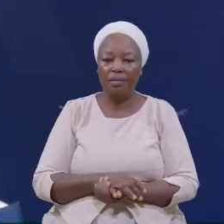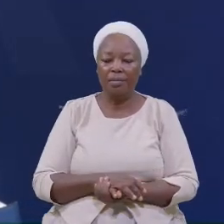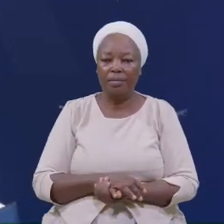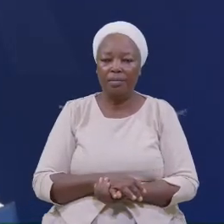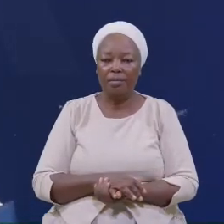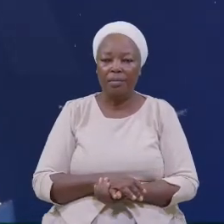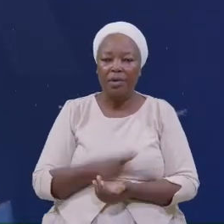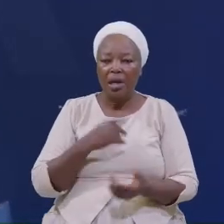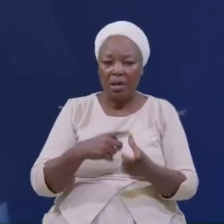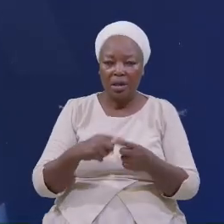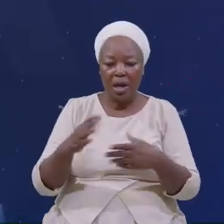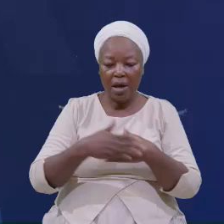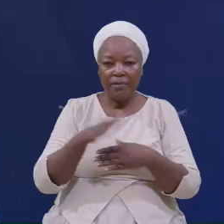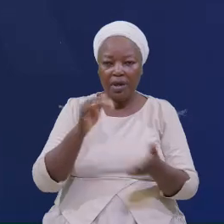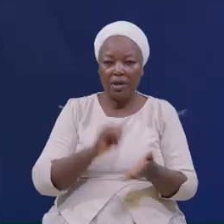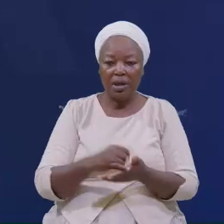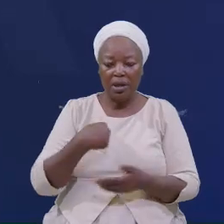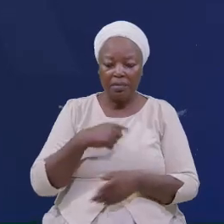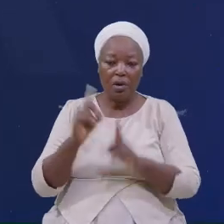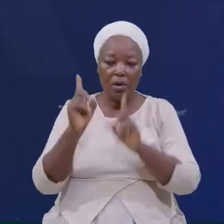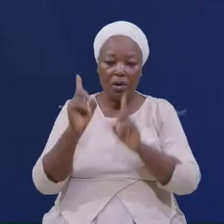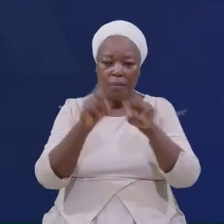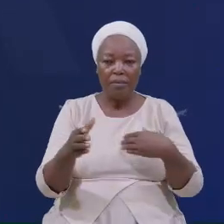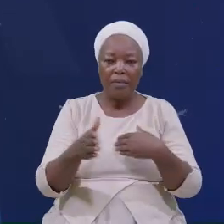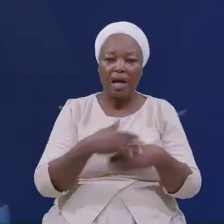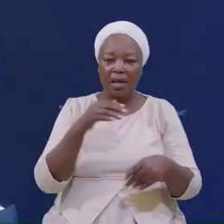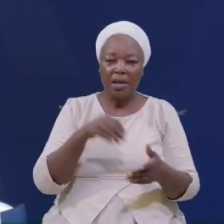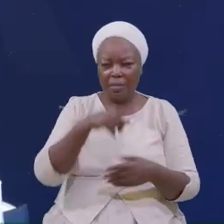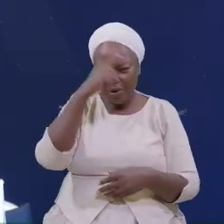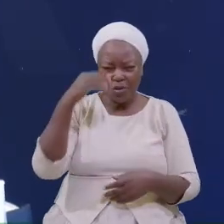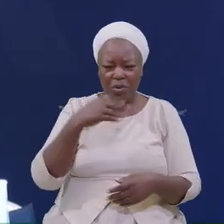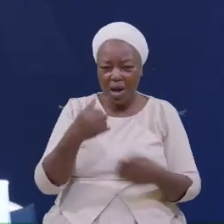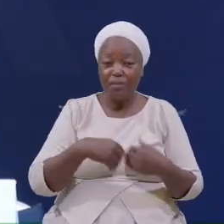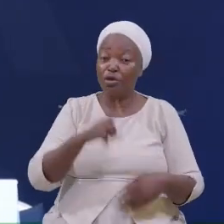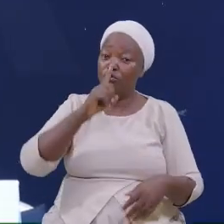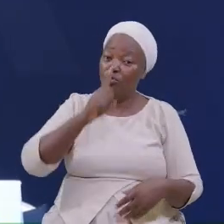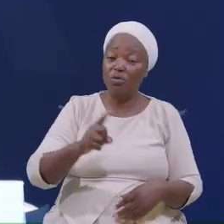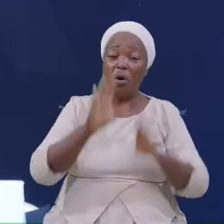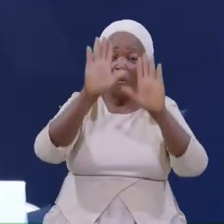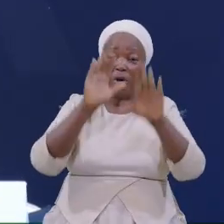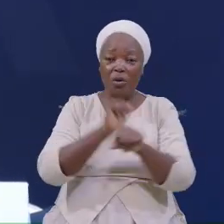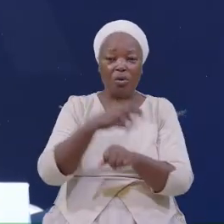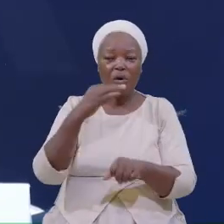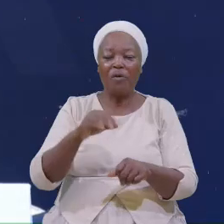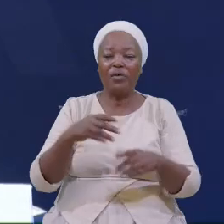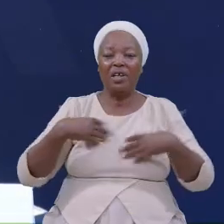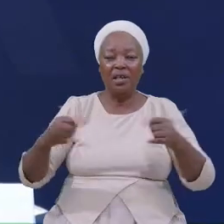And then after that, I'll come back, because we have a guaranteed miracle of healing